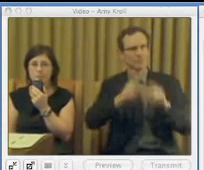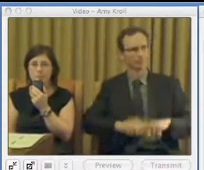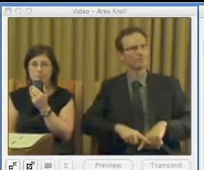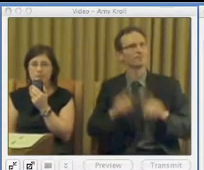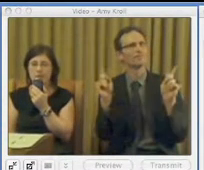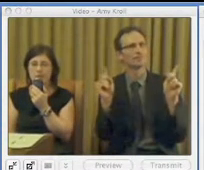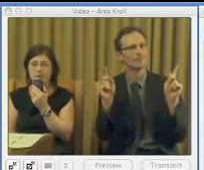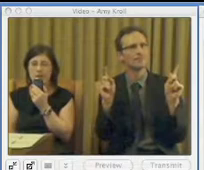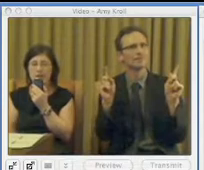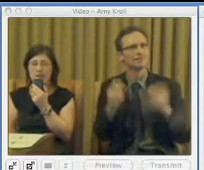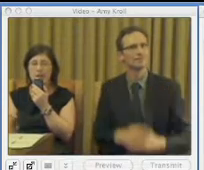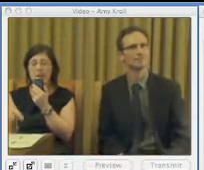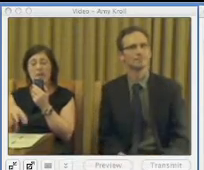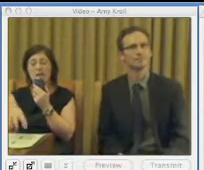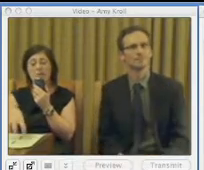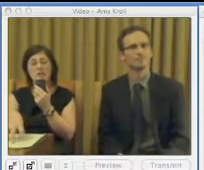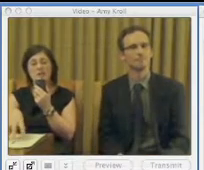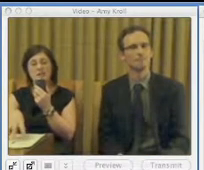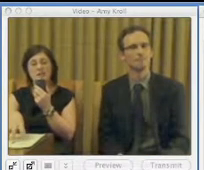interpreters.